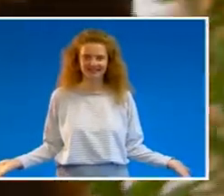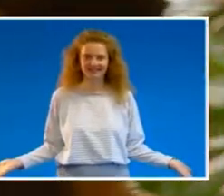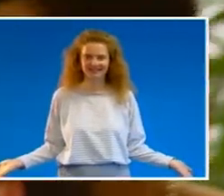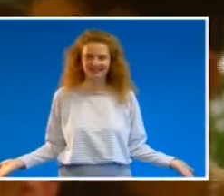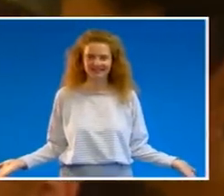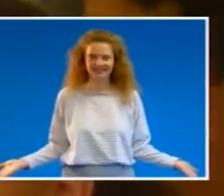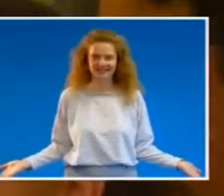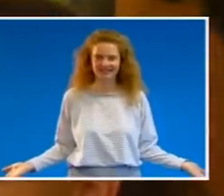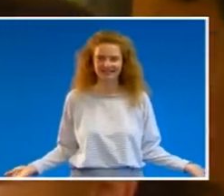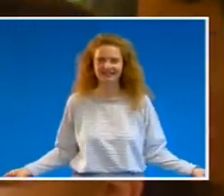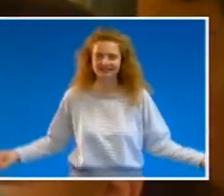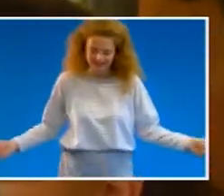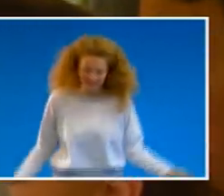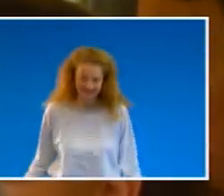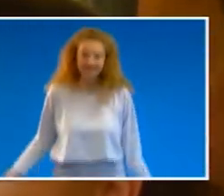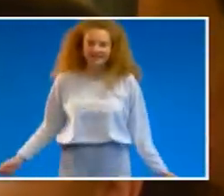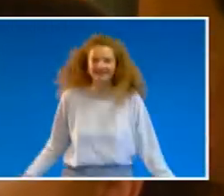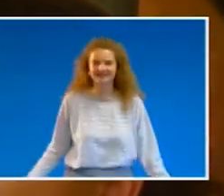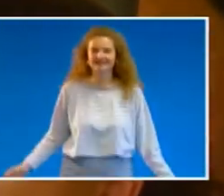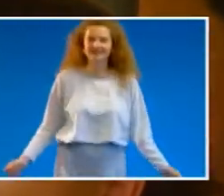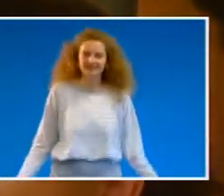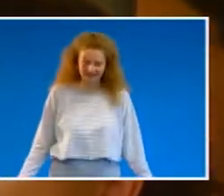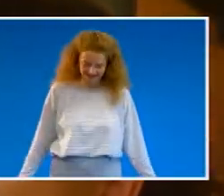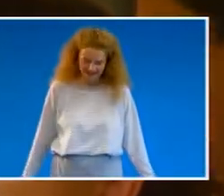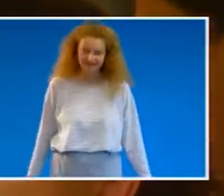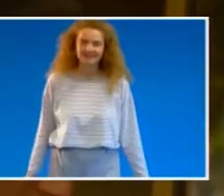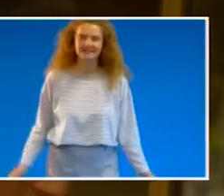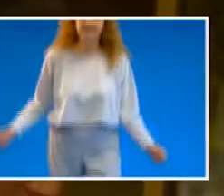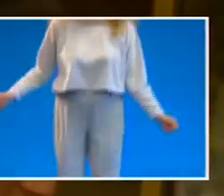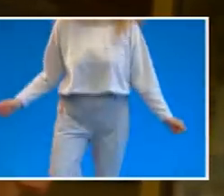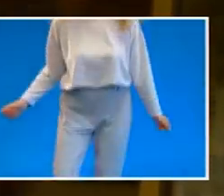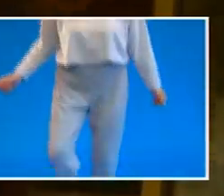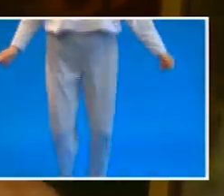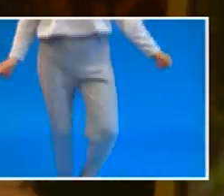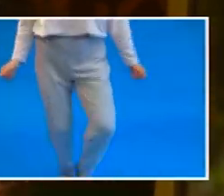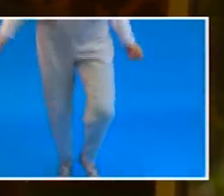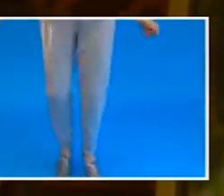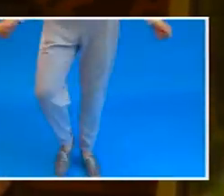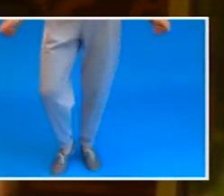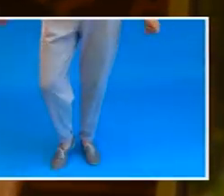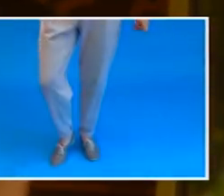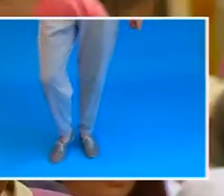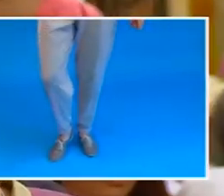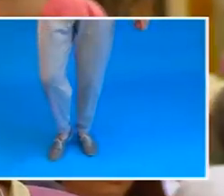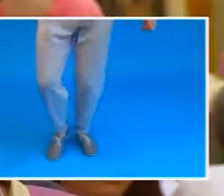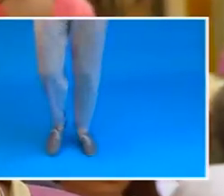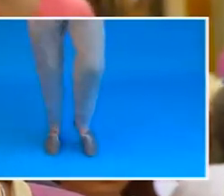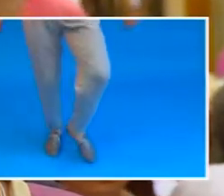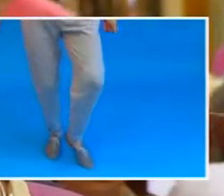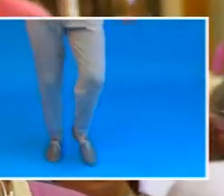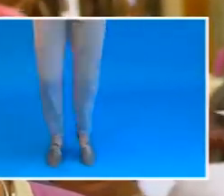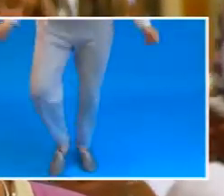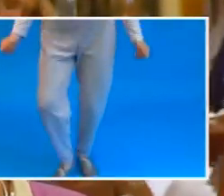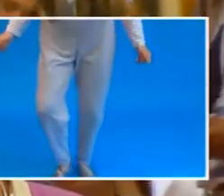he was here. He danced about in his stockinged feet. He danced about in his stockinged feet.